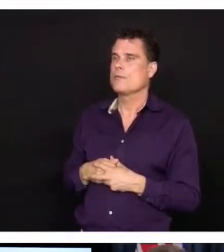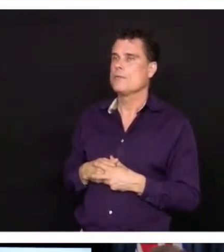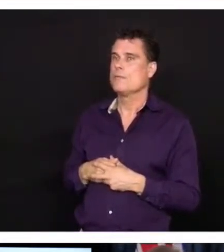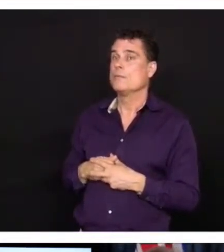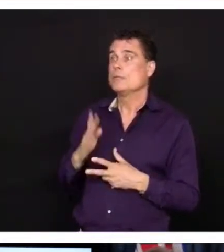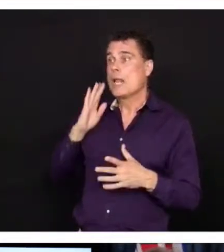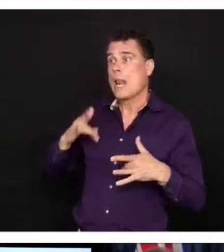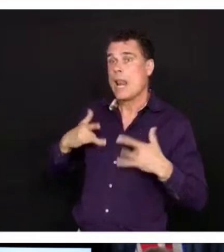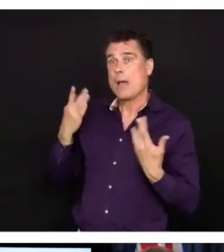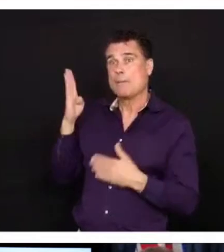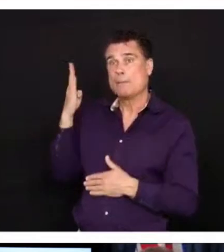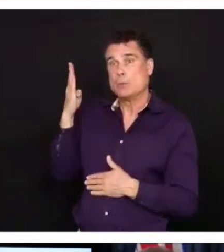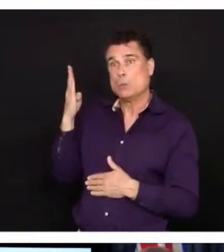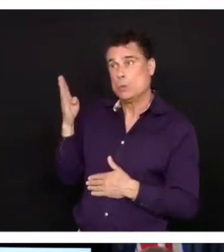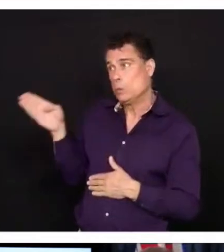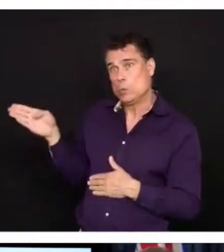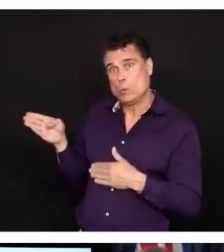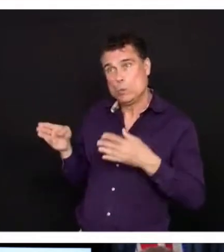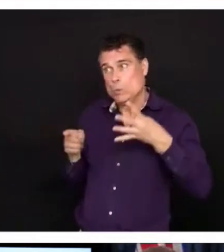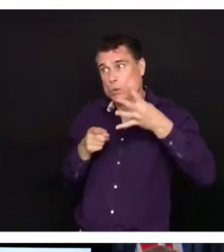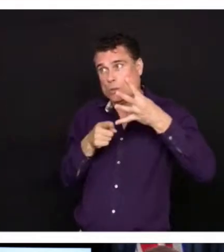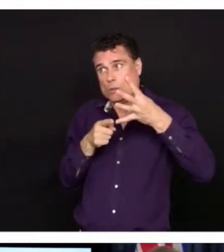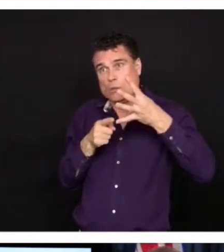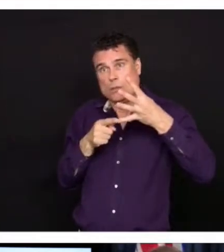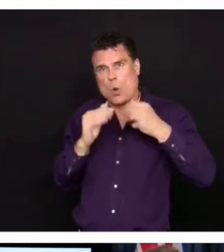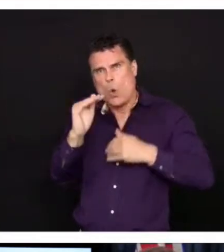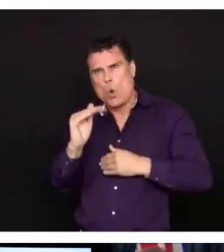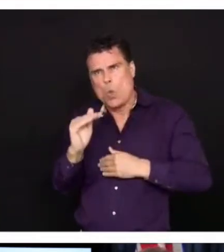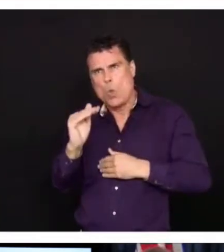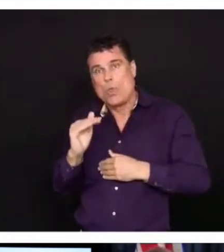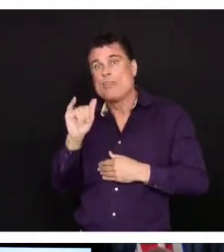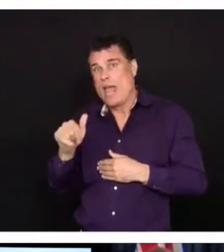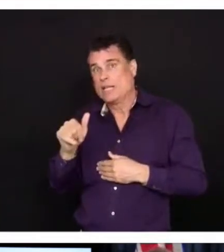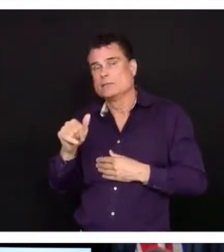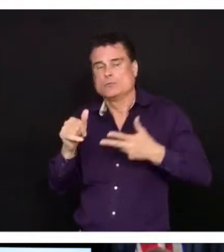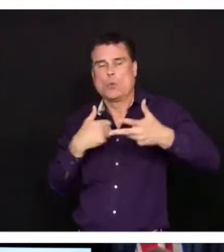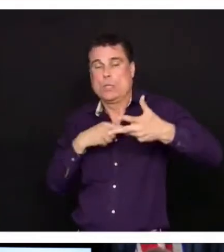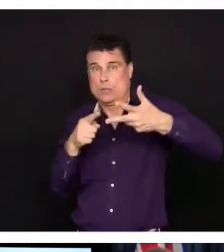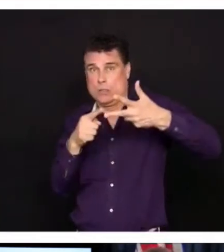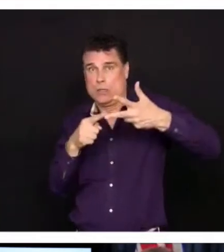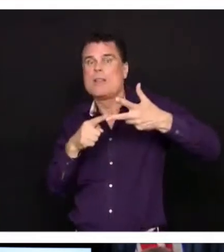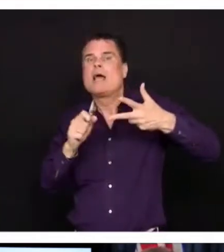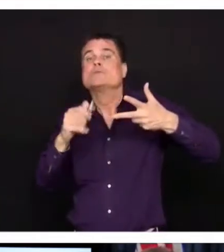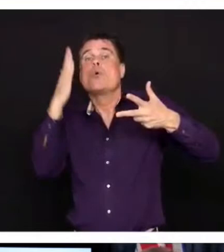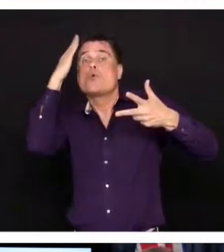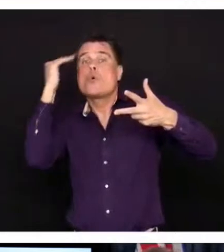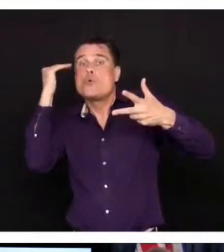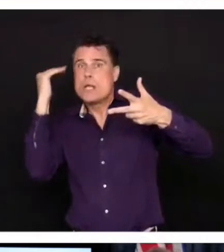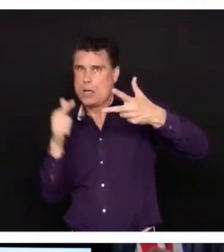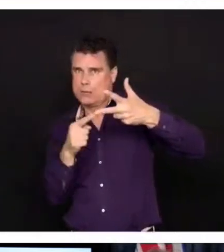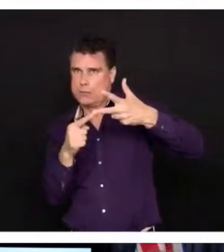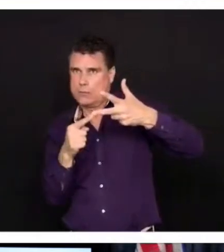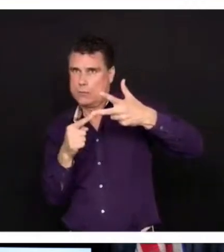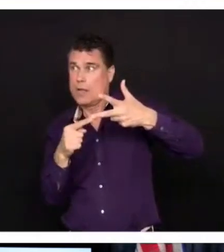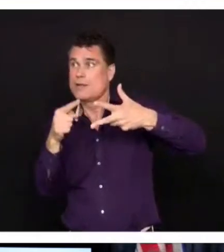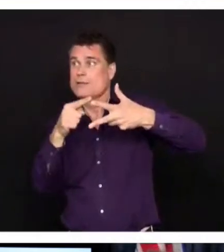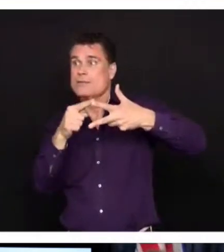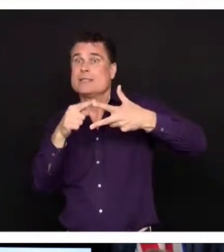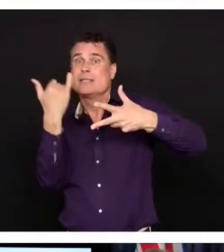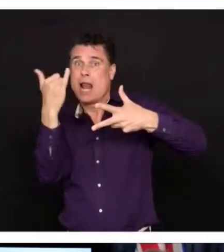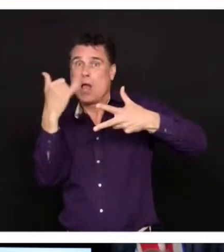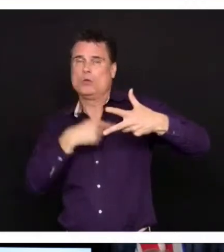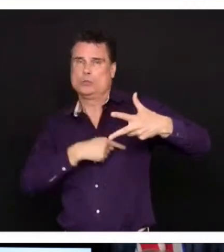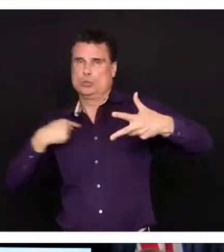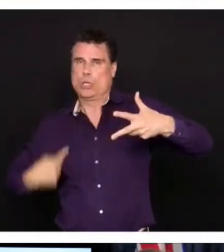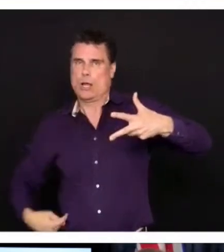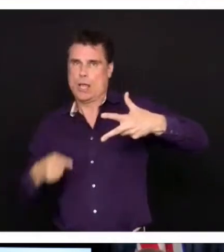as you know, we've taken a series of steps since that time, at that time, and since that time to prepare for that. So that you've seen before. I want to